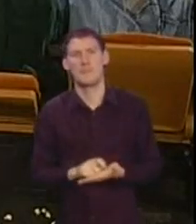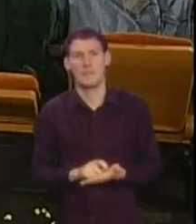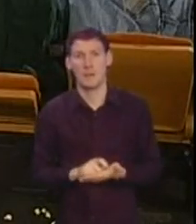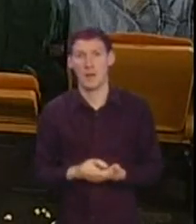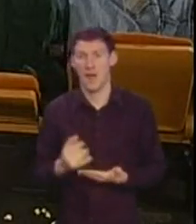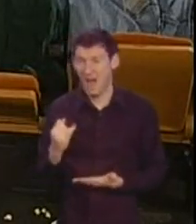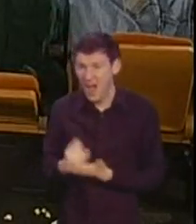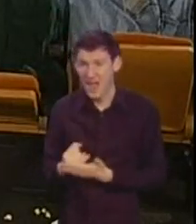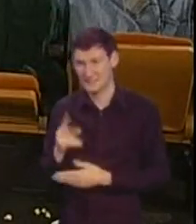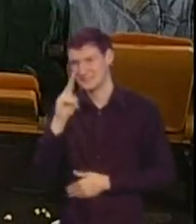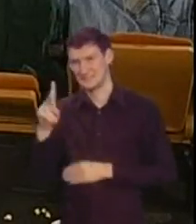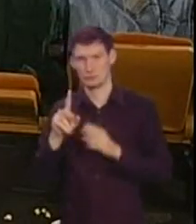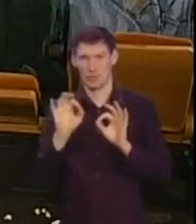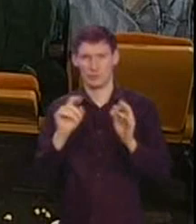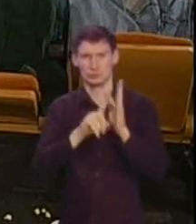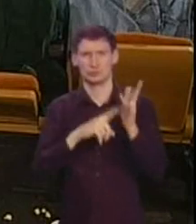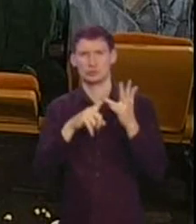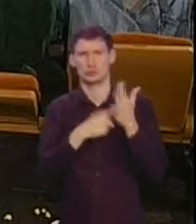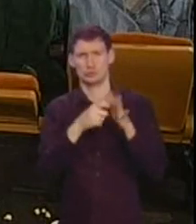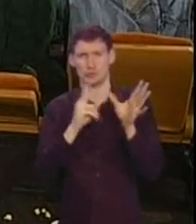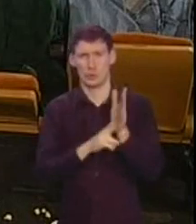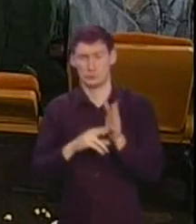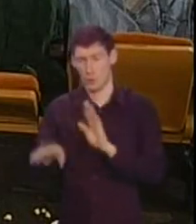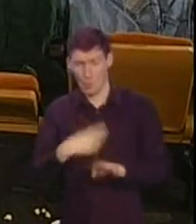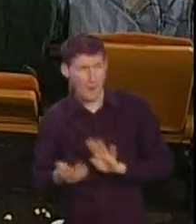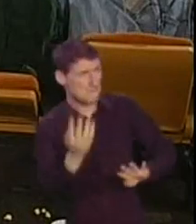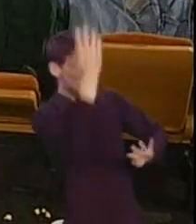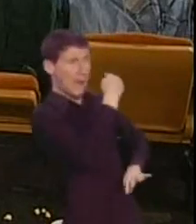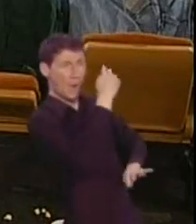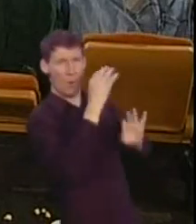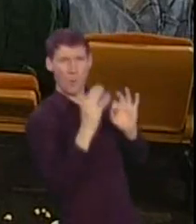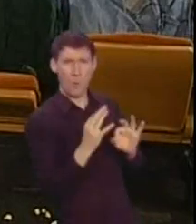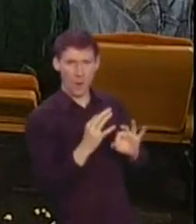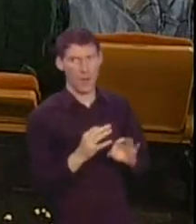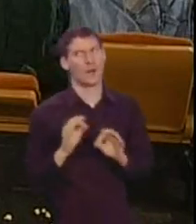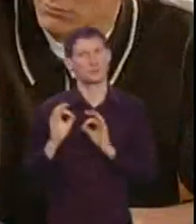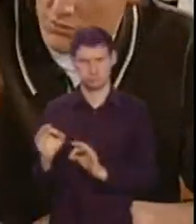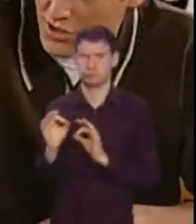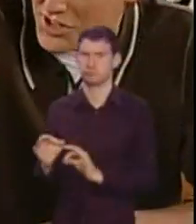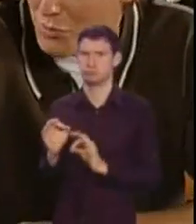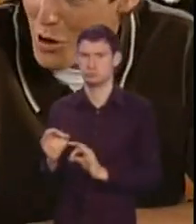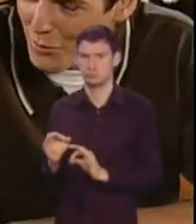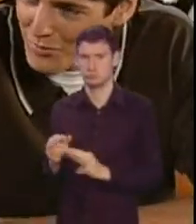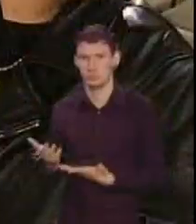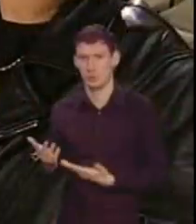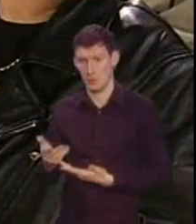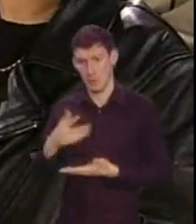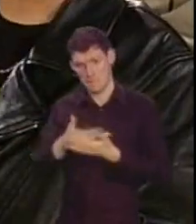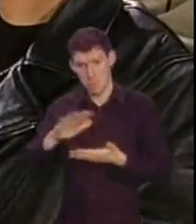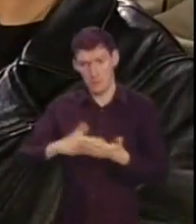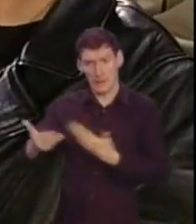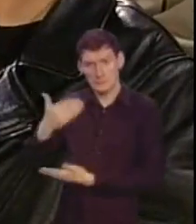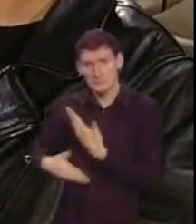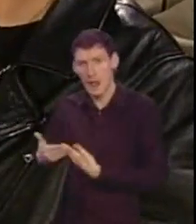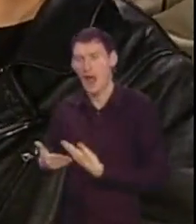Too bad, man. You guys missed Jordan's amazing 360 jam. Oh, totally amazing, guys. Nice. So let's hear your poem. Oh, it's not